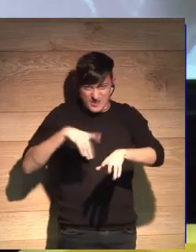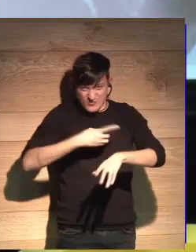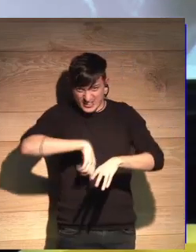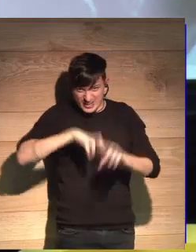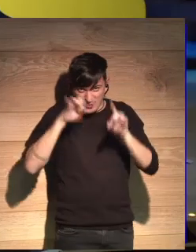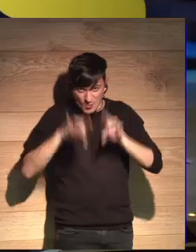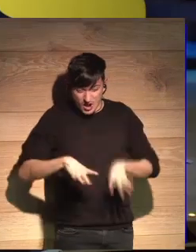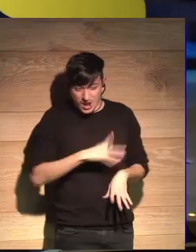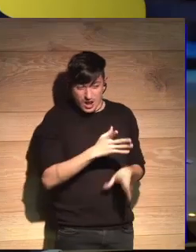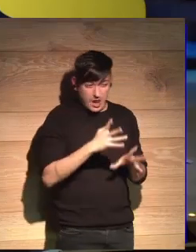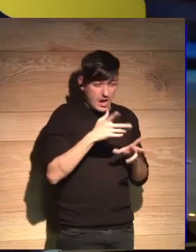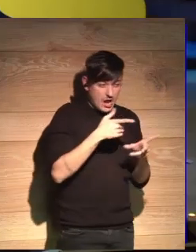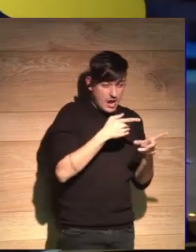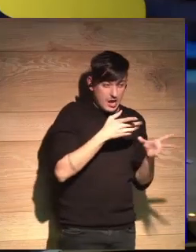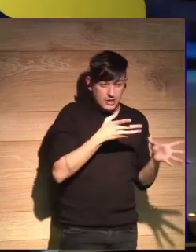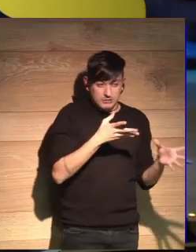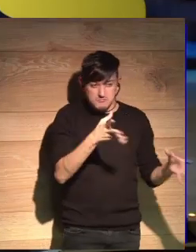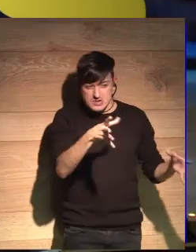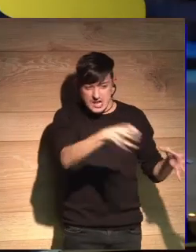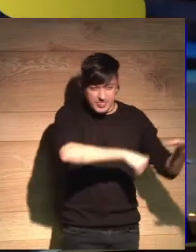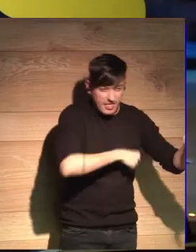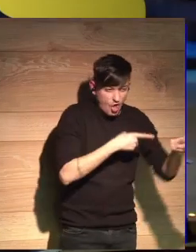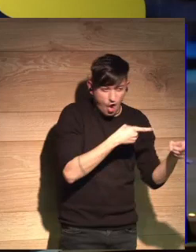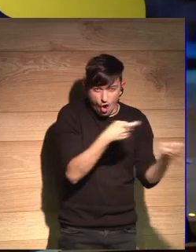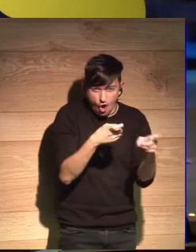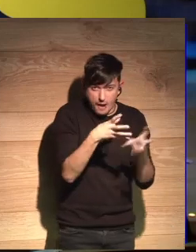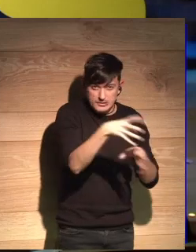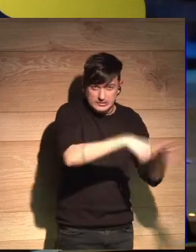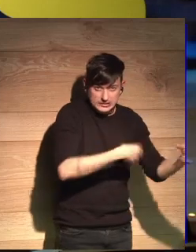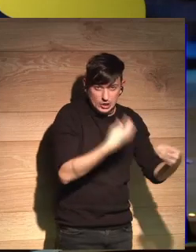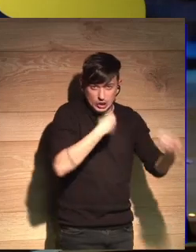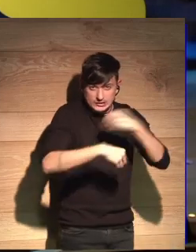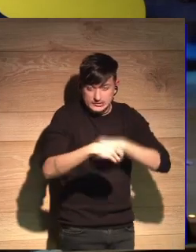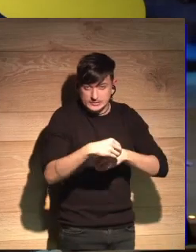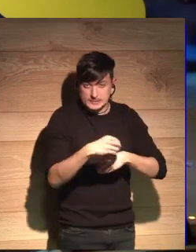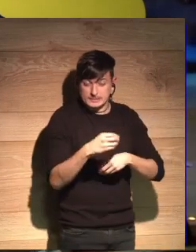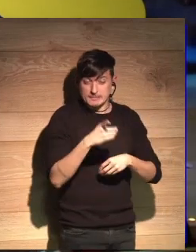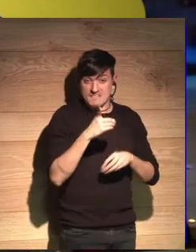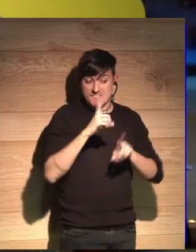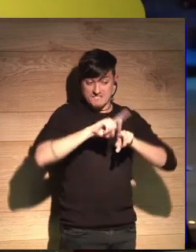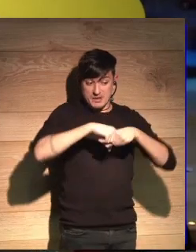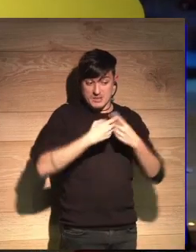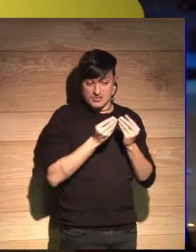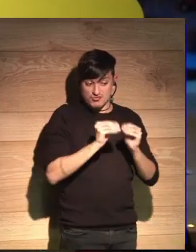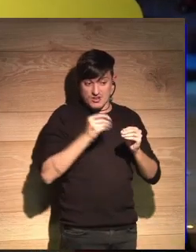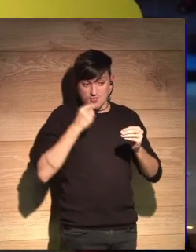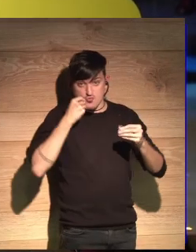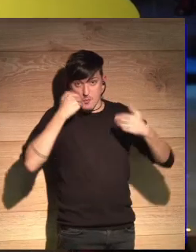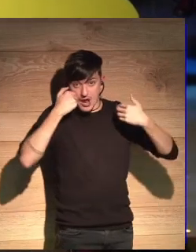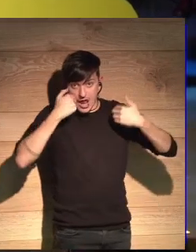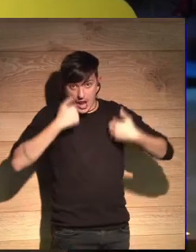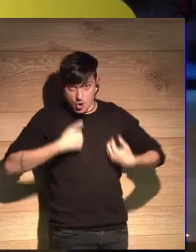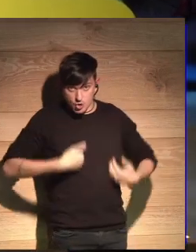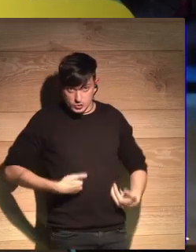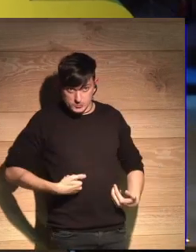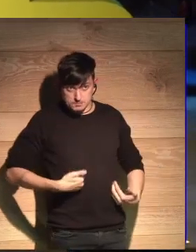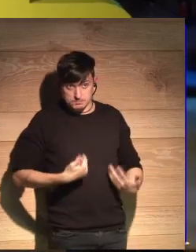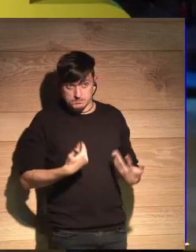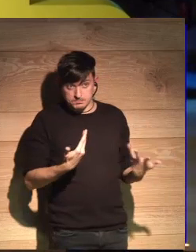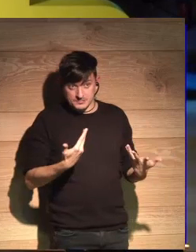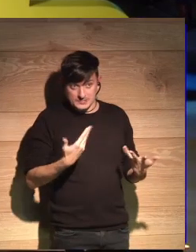things. Meanwhile, the relatives, the hairless apes, the humans, are everywhere else. And the forests are getting small,